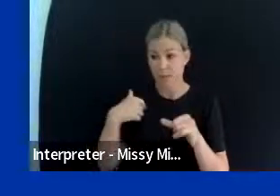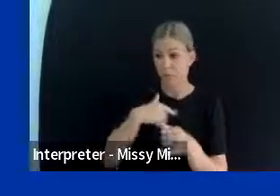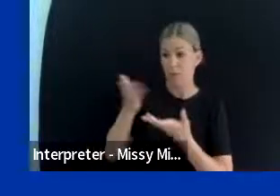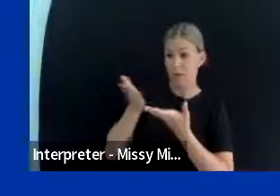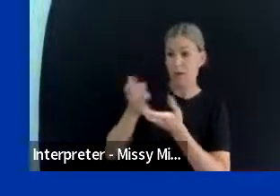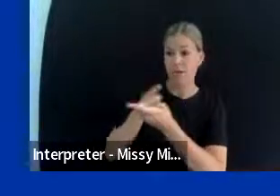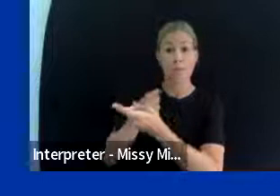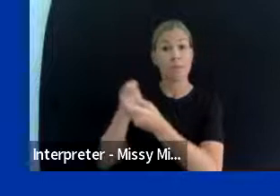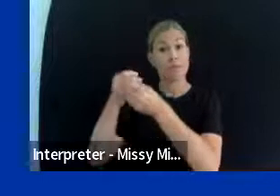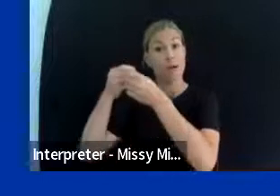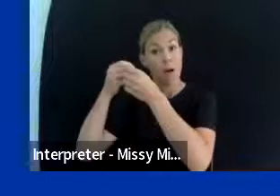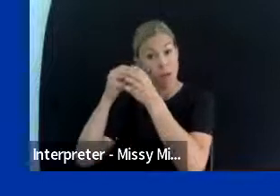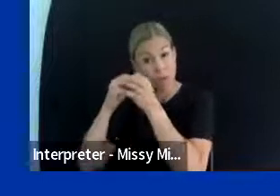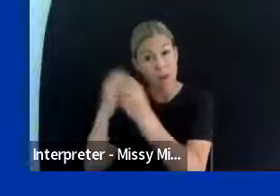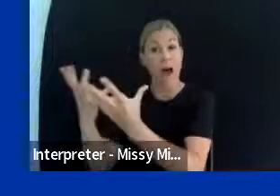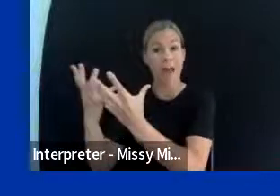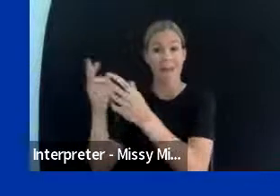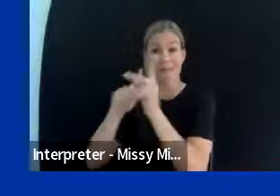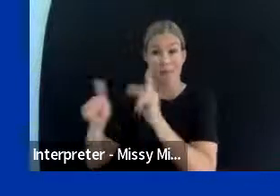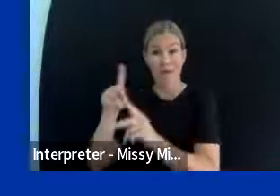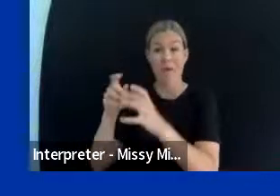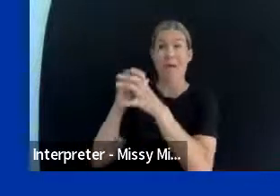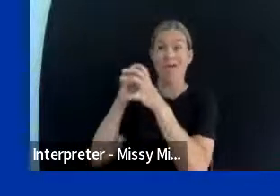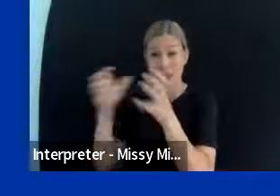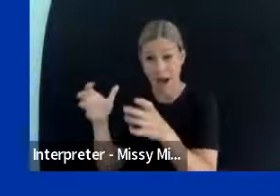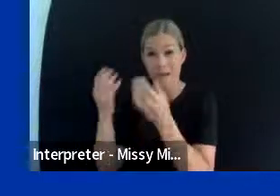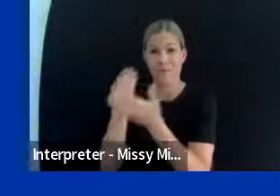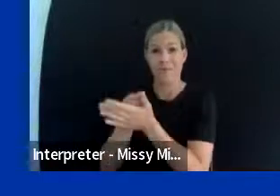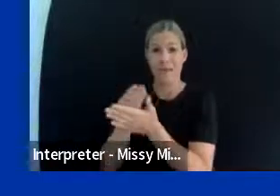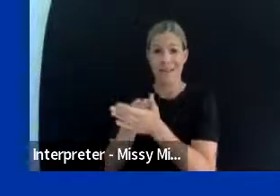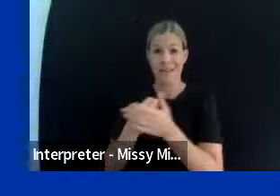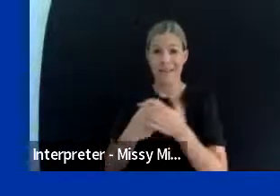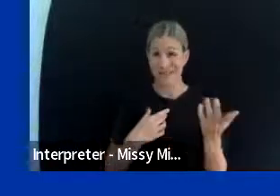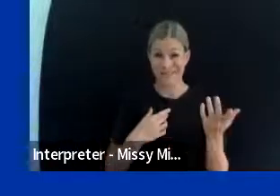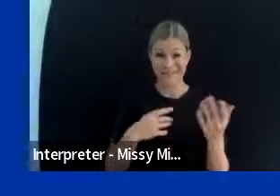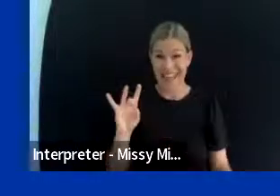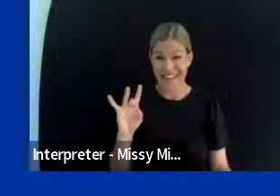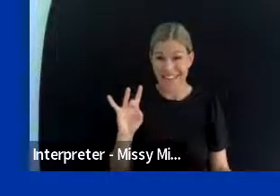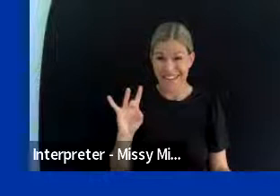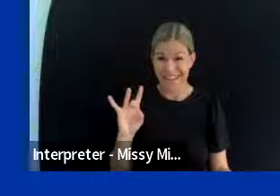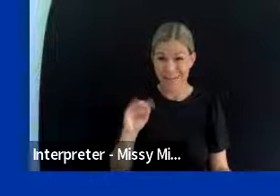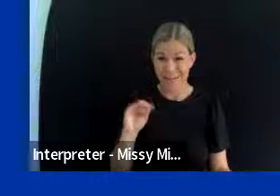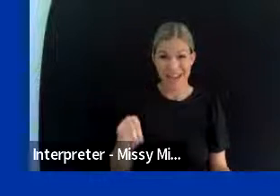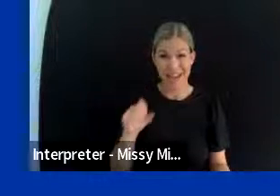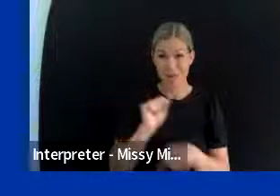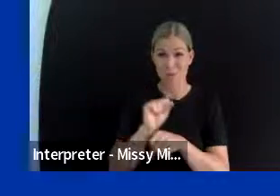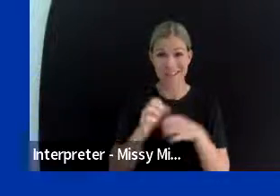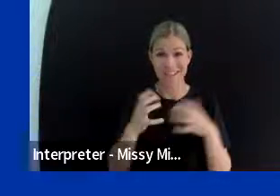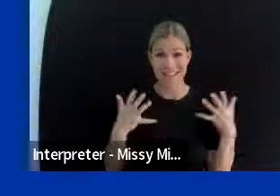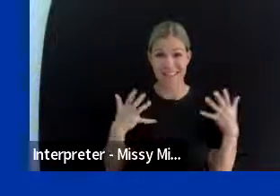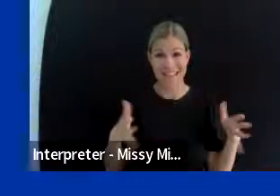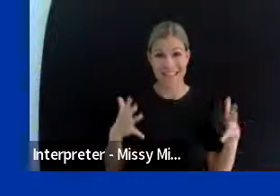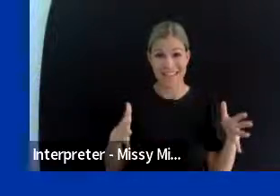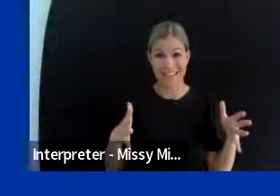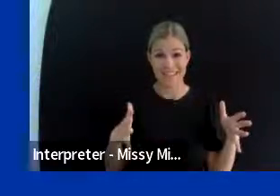are a lot of people and a lot of money, only 8% of people are working. And the number wasn't much higher pre-COVID either.